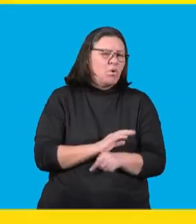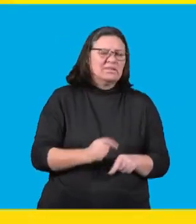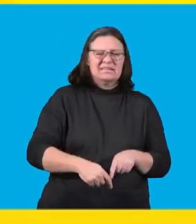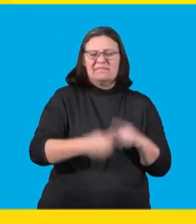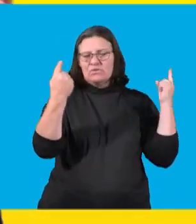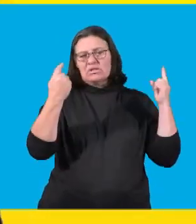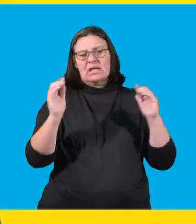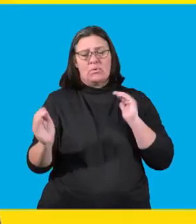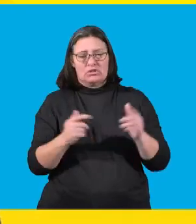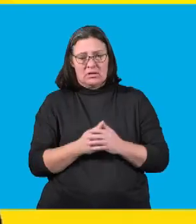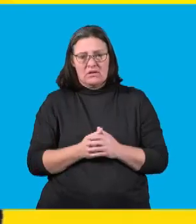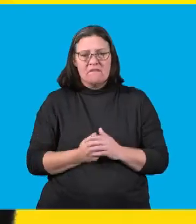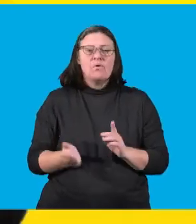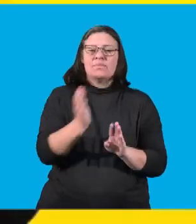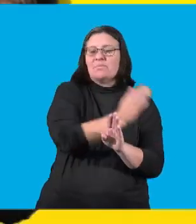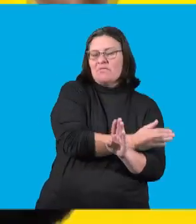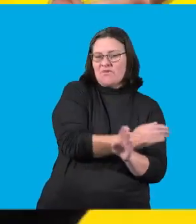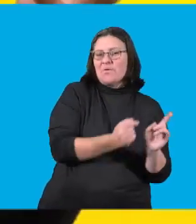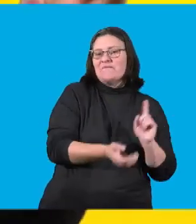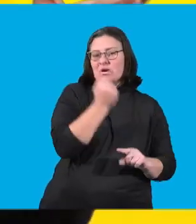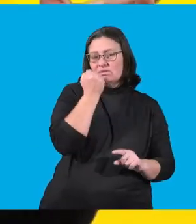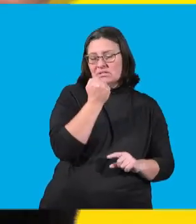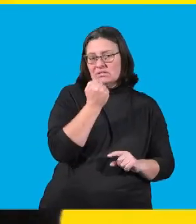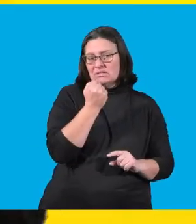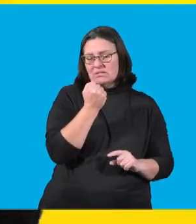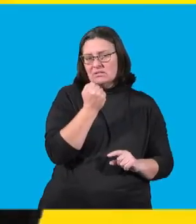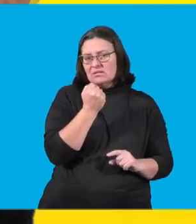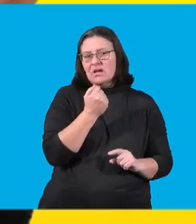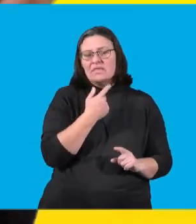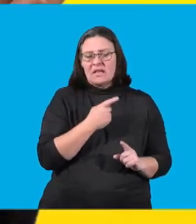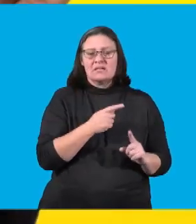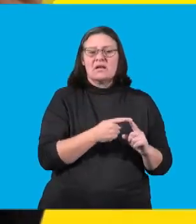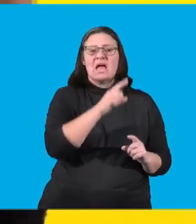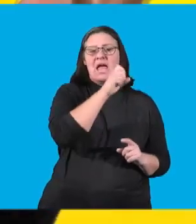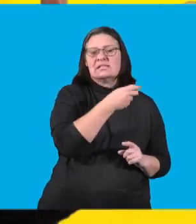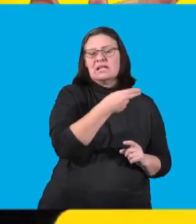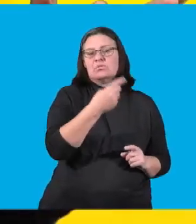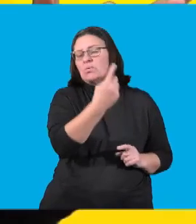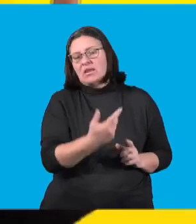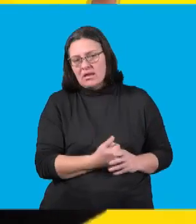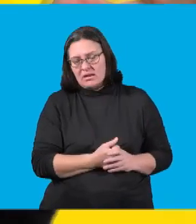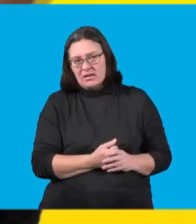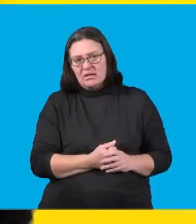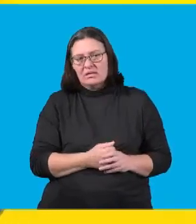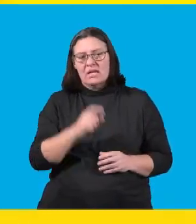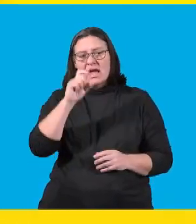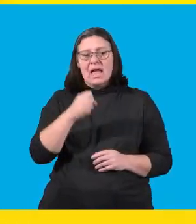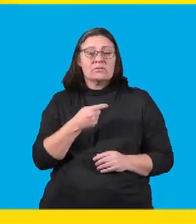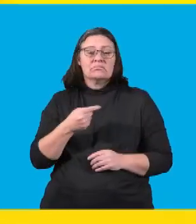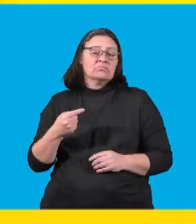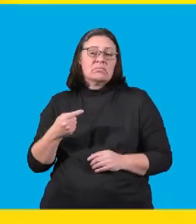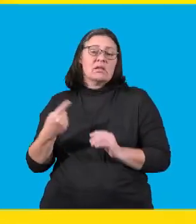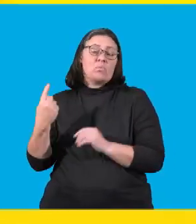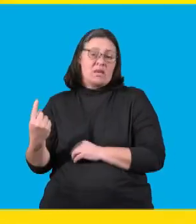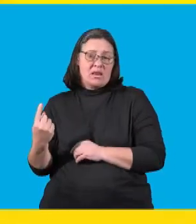completely different equation to the one you may have found that touches at the point x is equal 1. So if the point is x